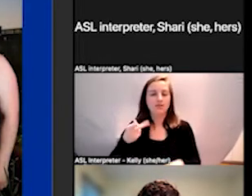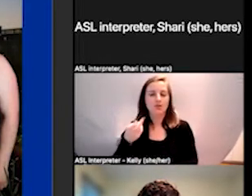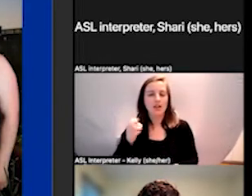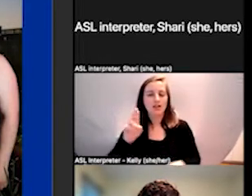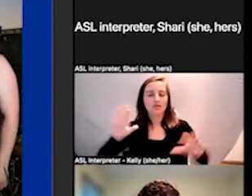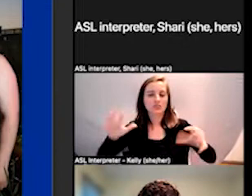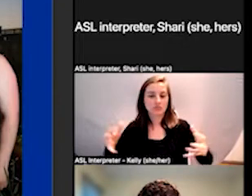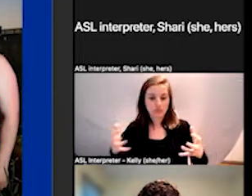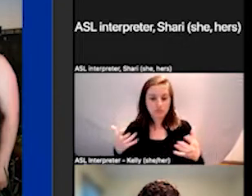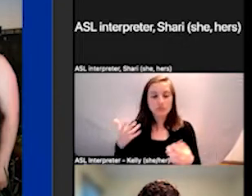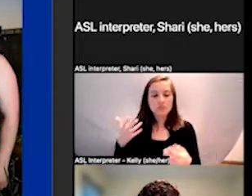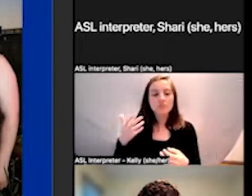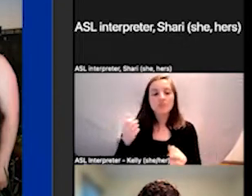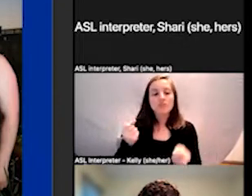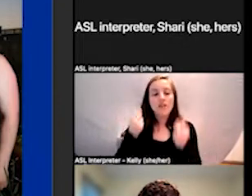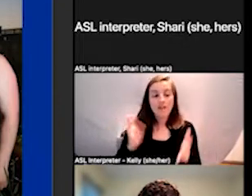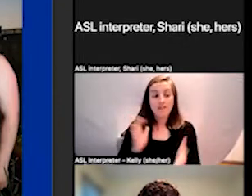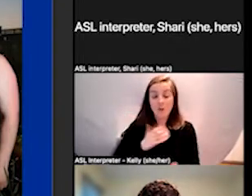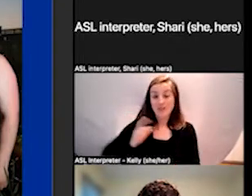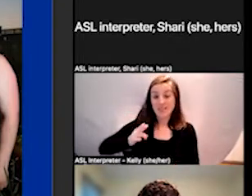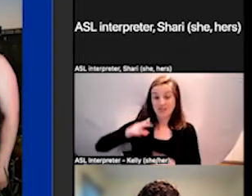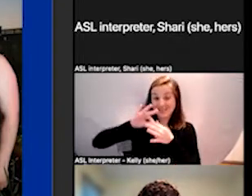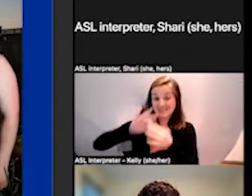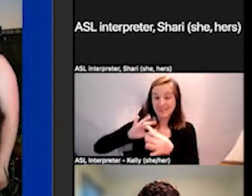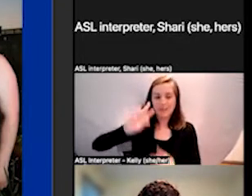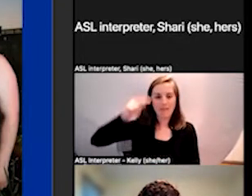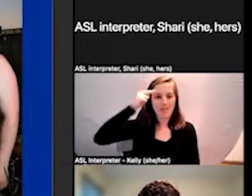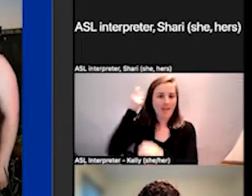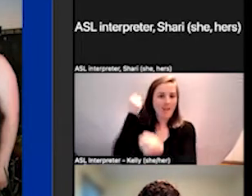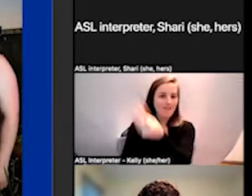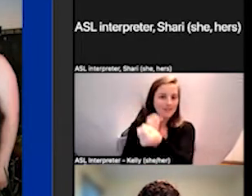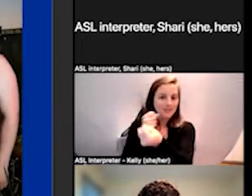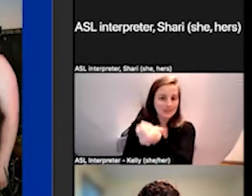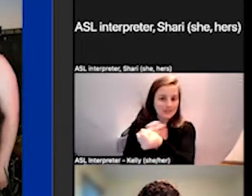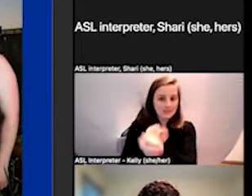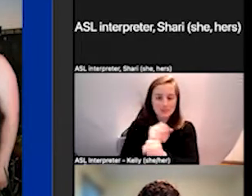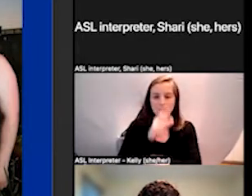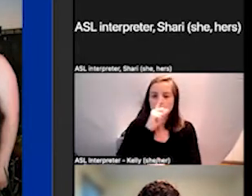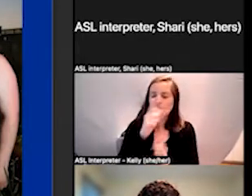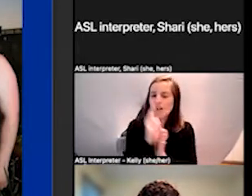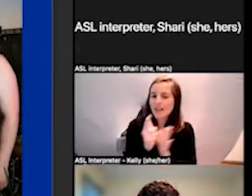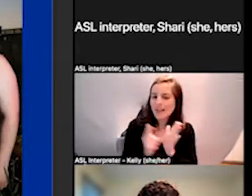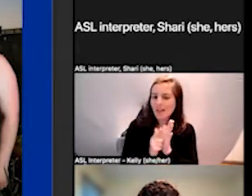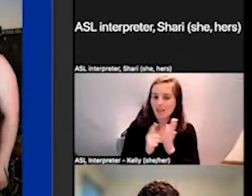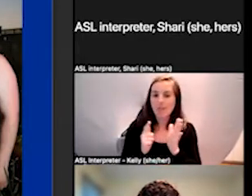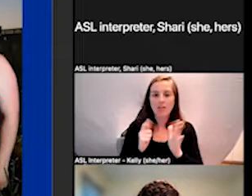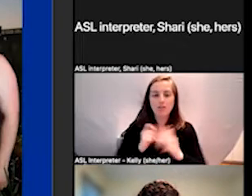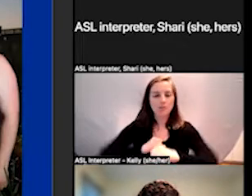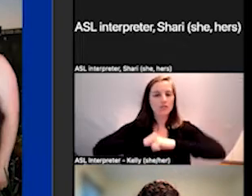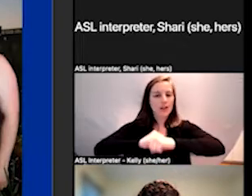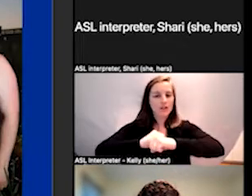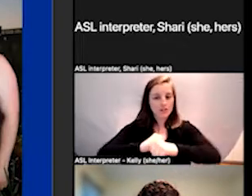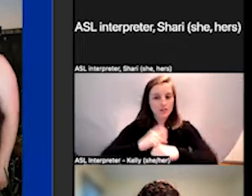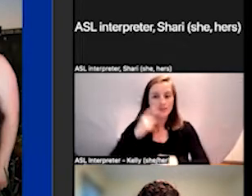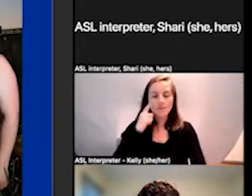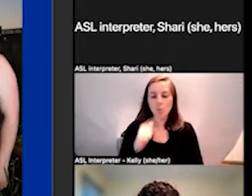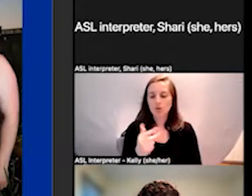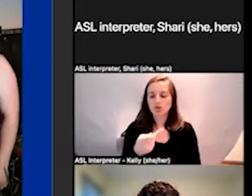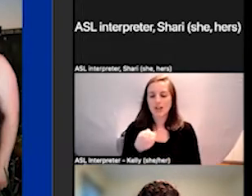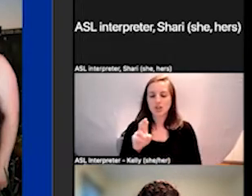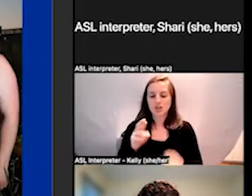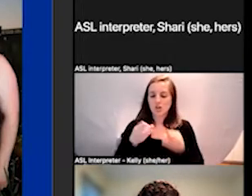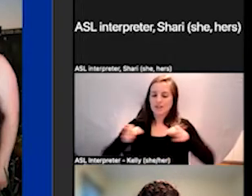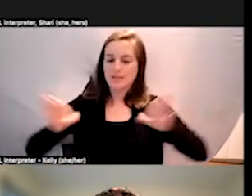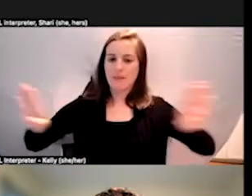in political advocacy and securing legal protections for trans and gender expansive individuals in the state.